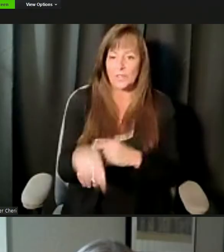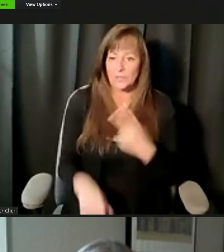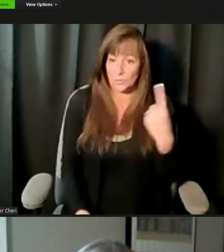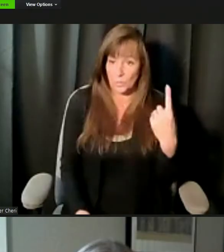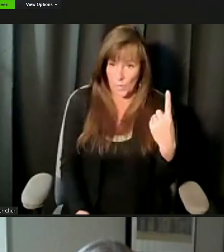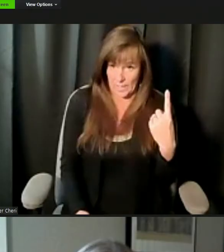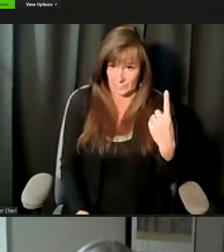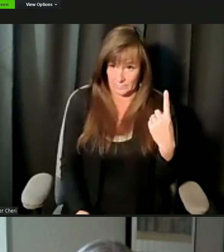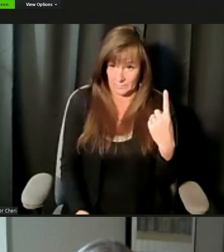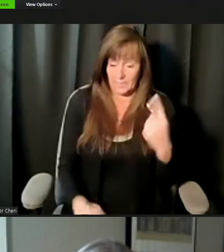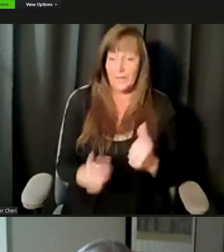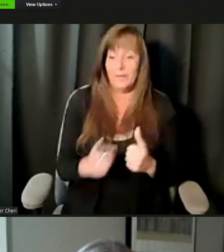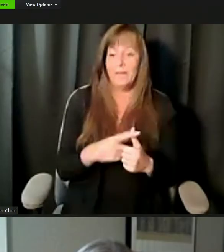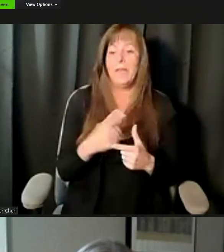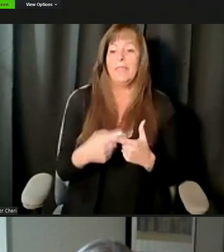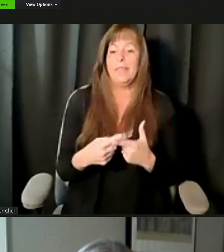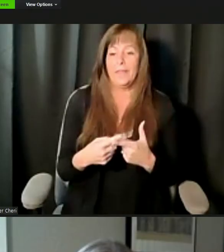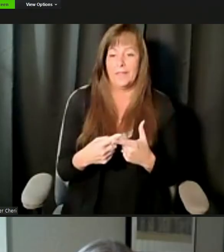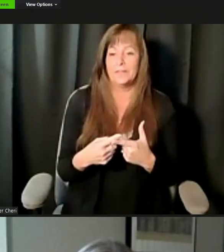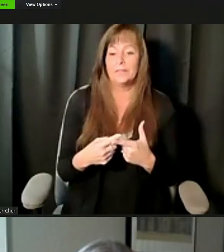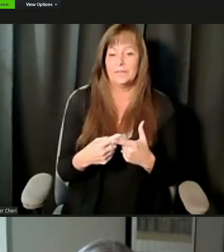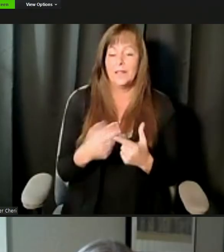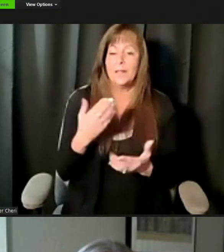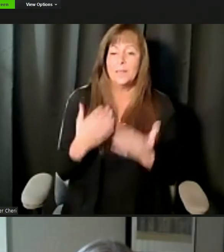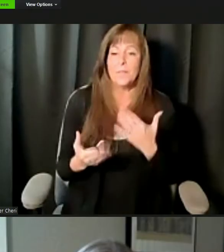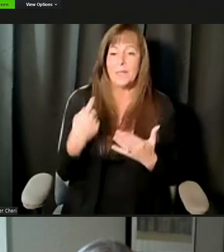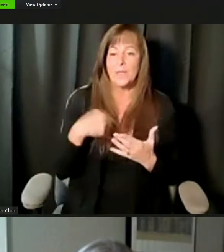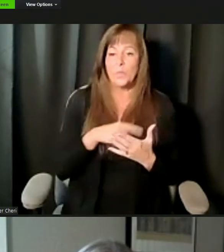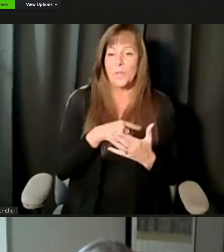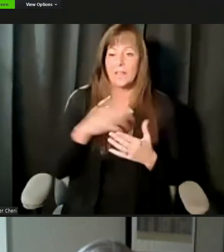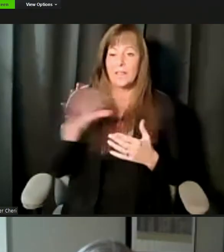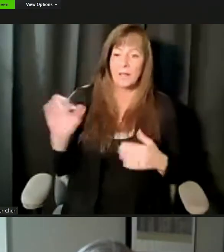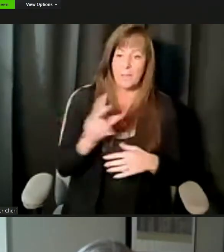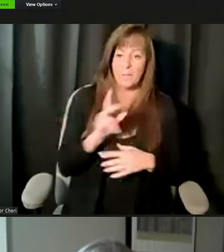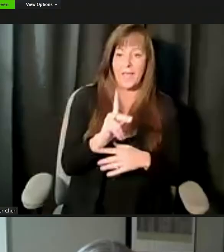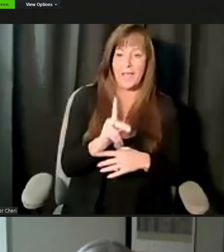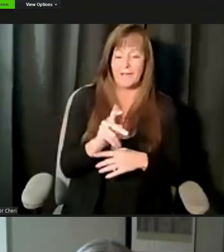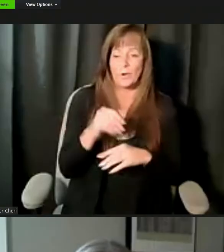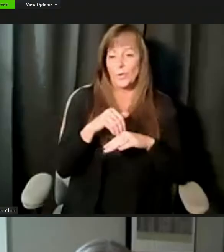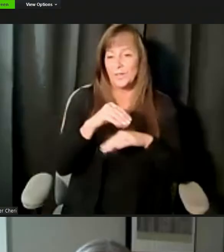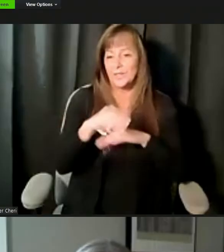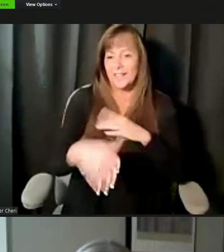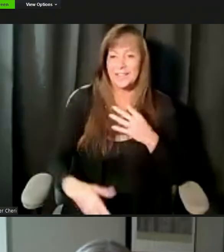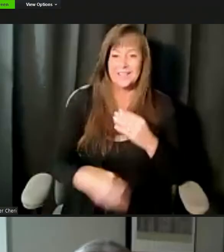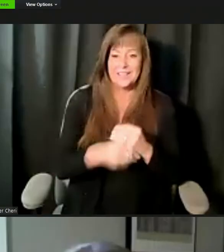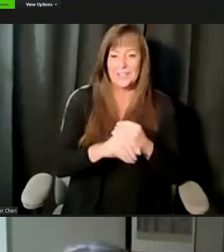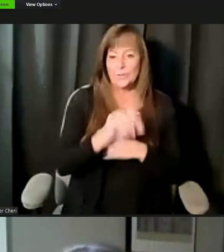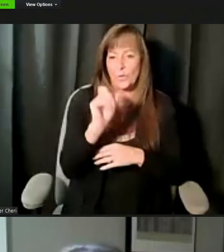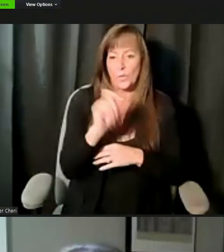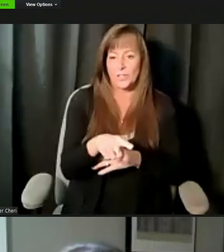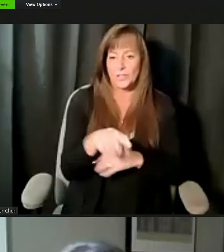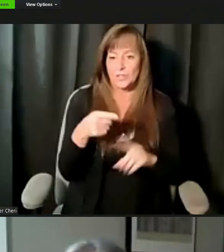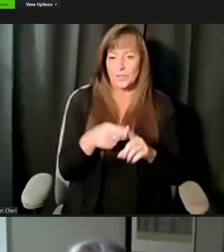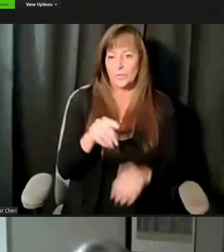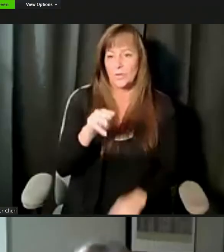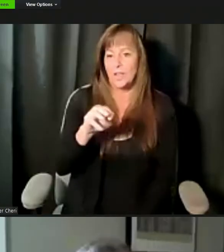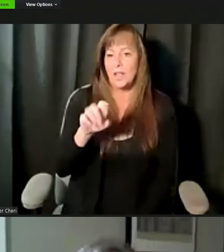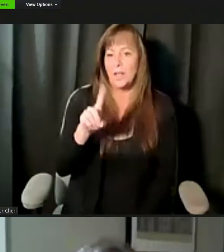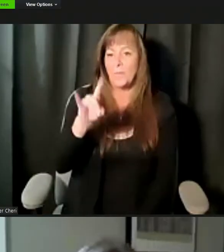question, and then maybe we can circle back, or you can send the additional questions over to